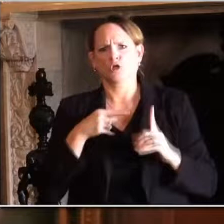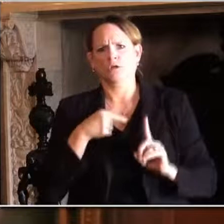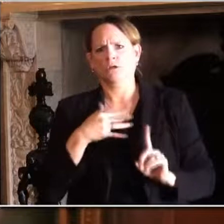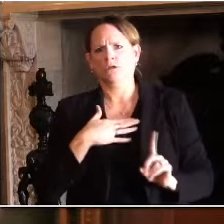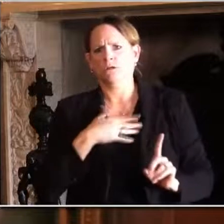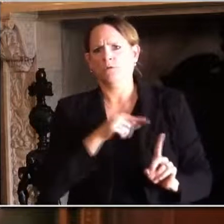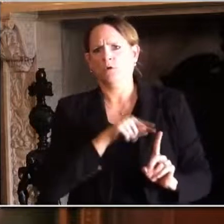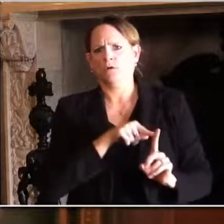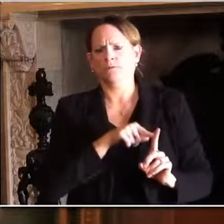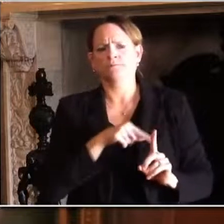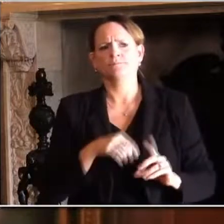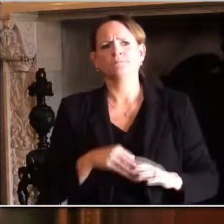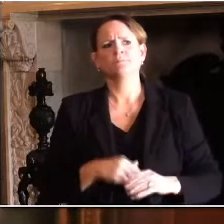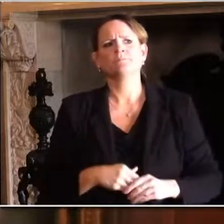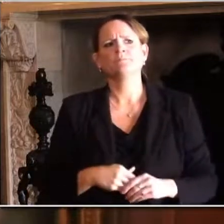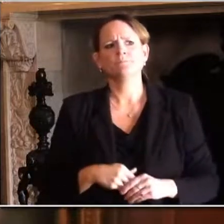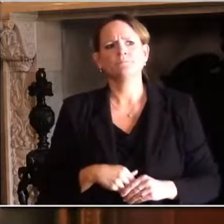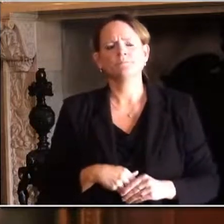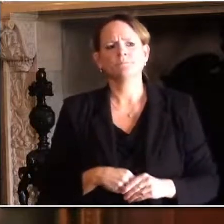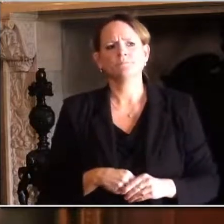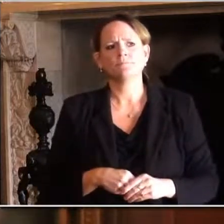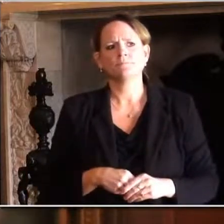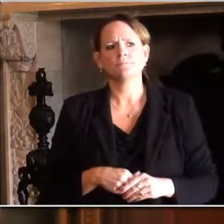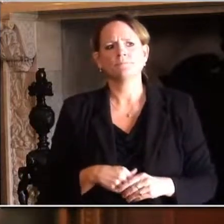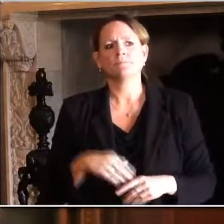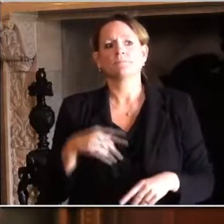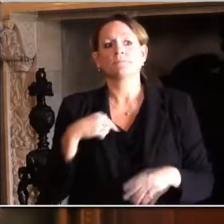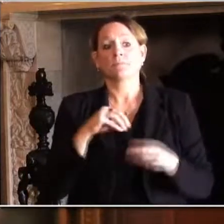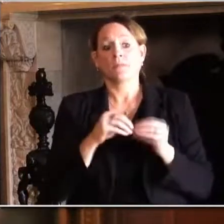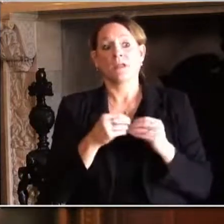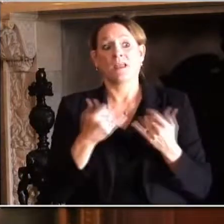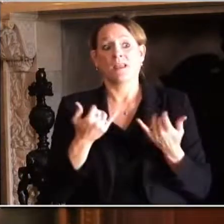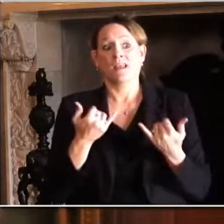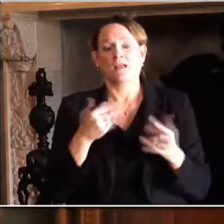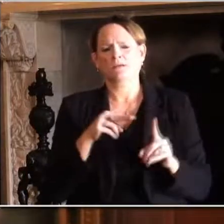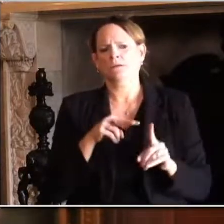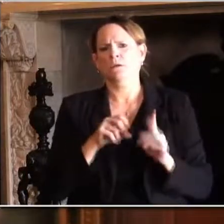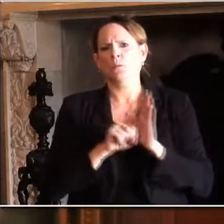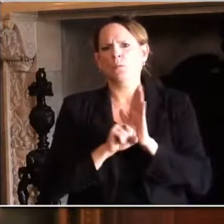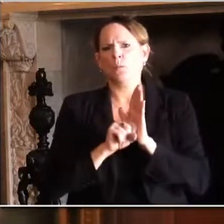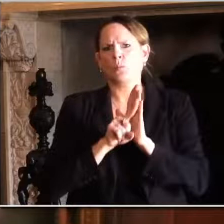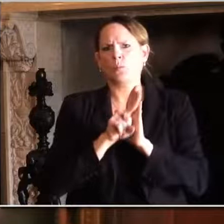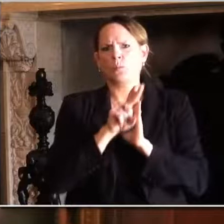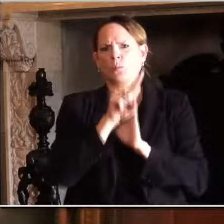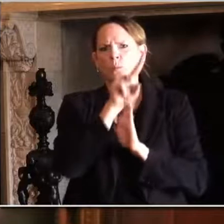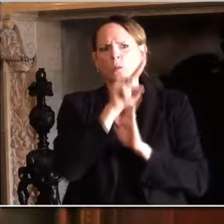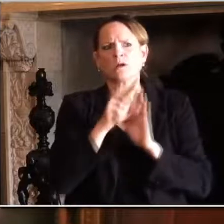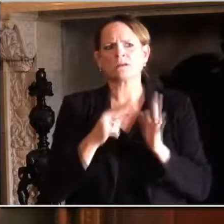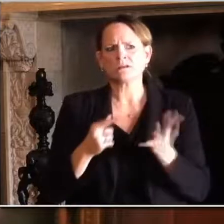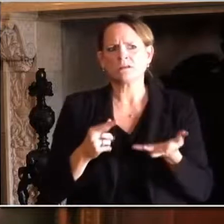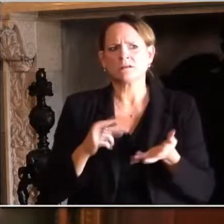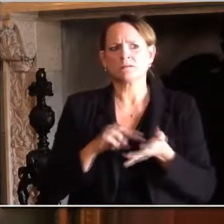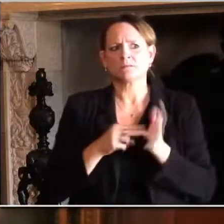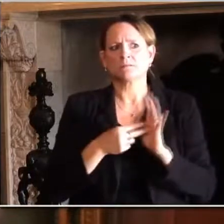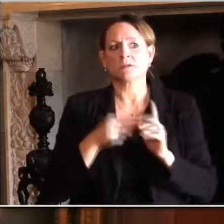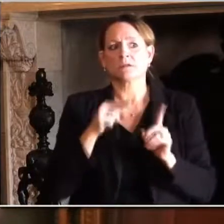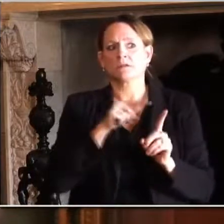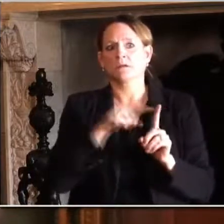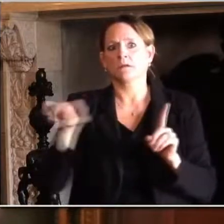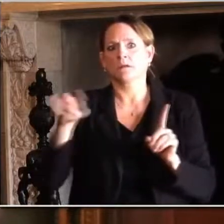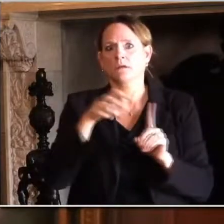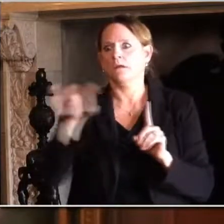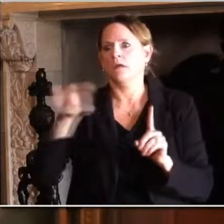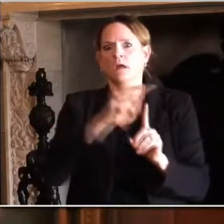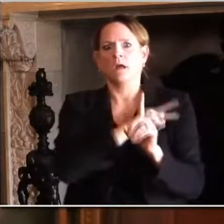phase where it hasn't translated into a large number of critically ill people, our ability to control it at the